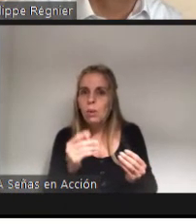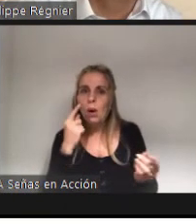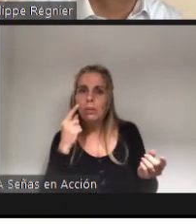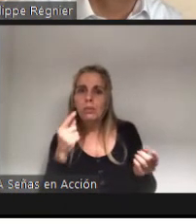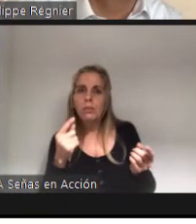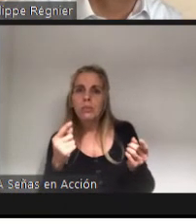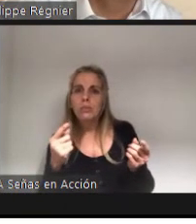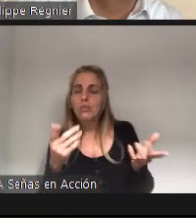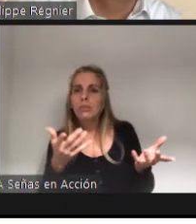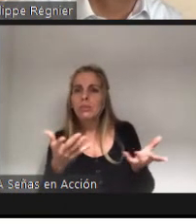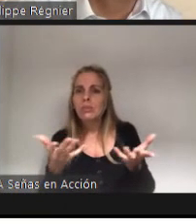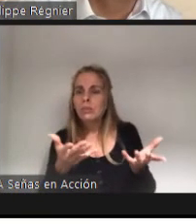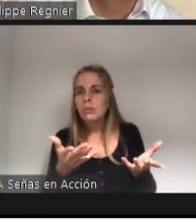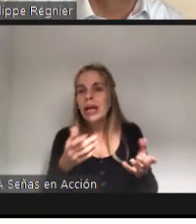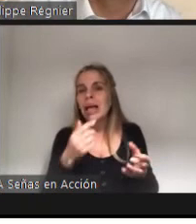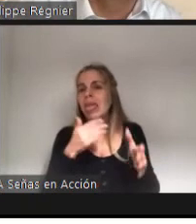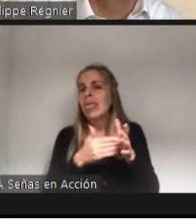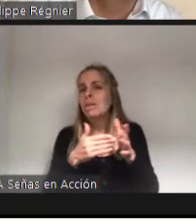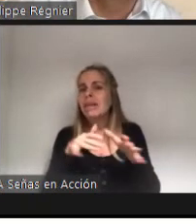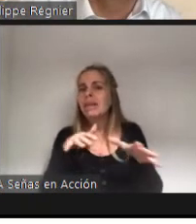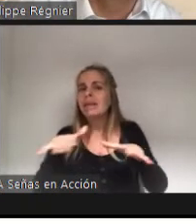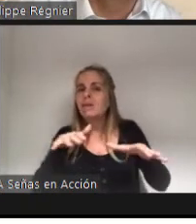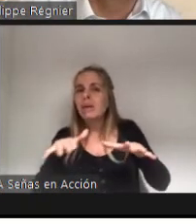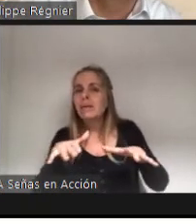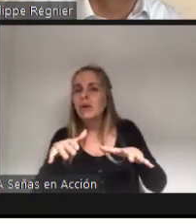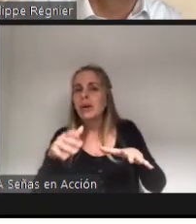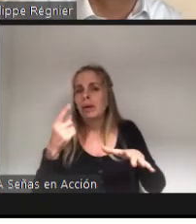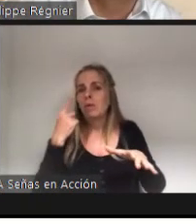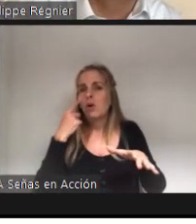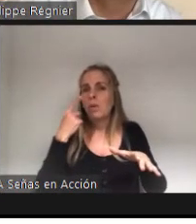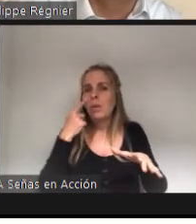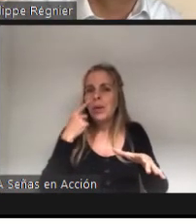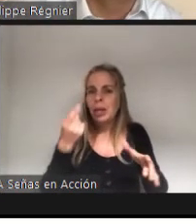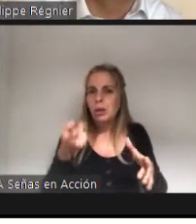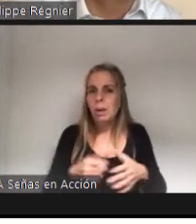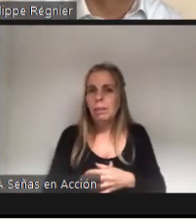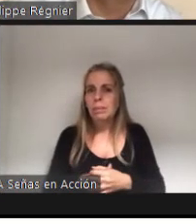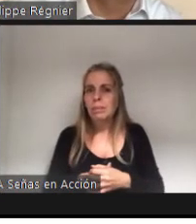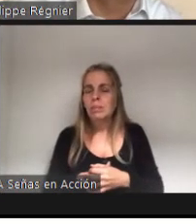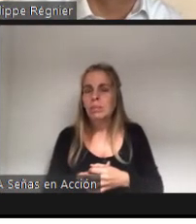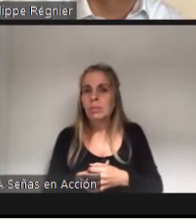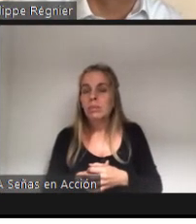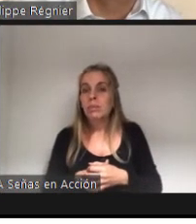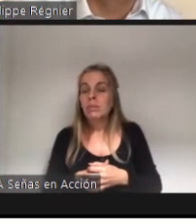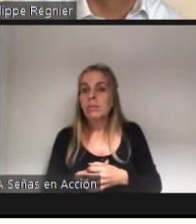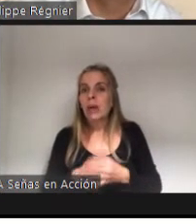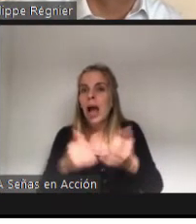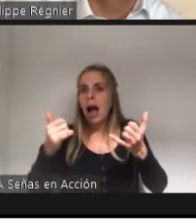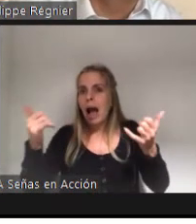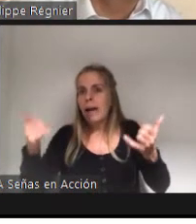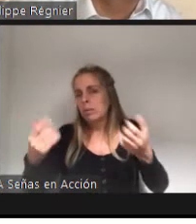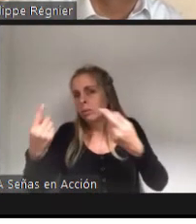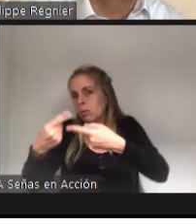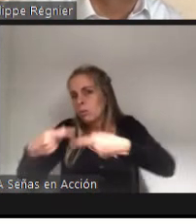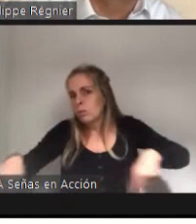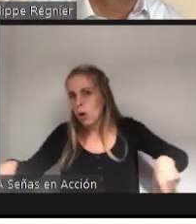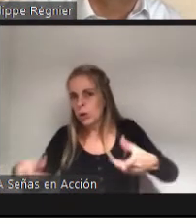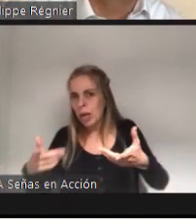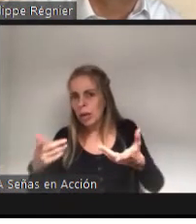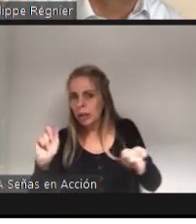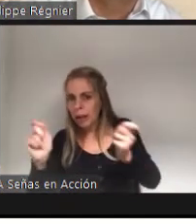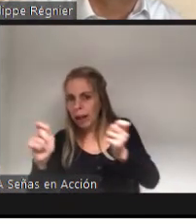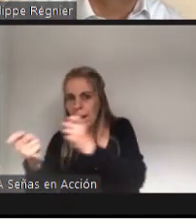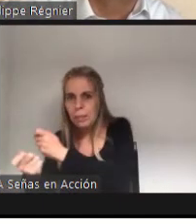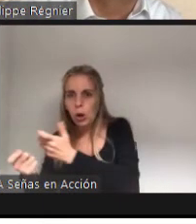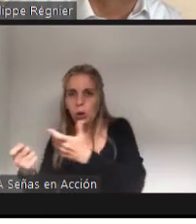is being reduced in connection to the circumstances we all are living through. And on the contrary, there are a number